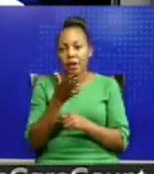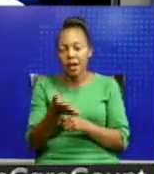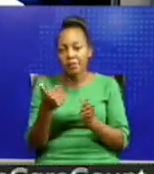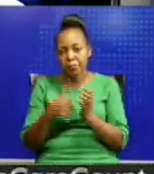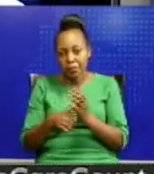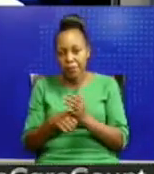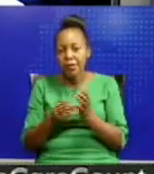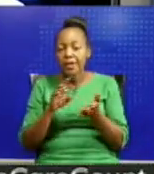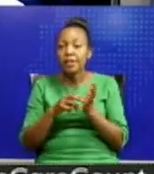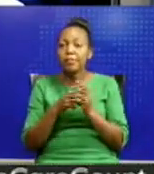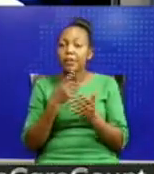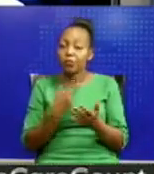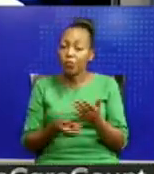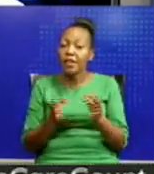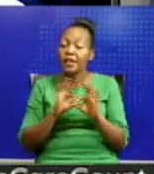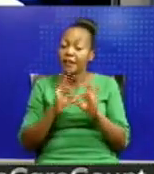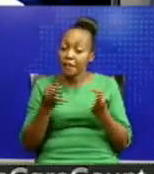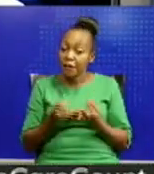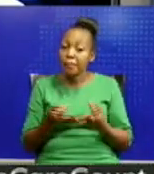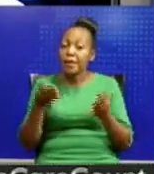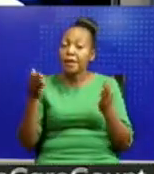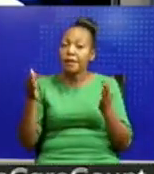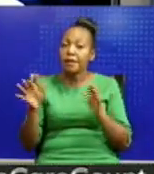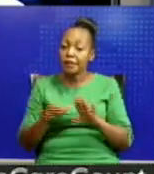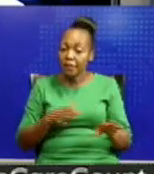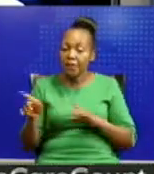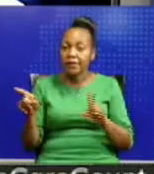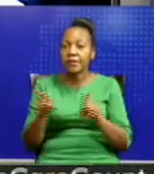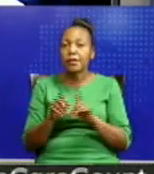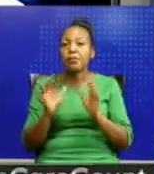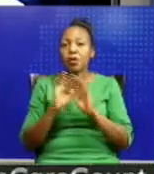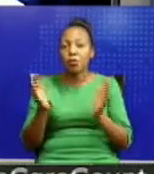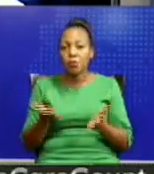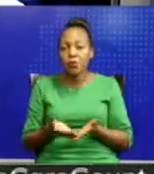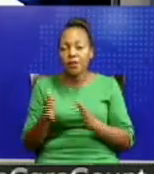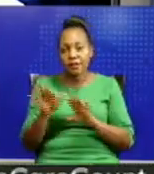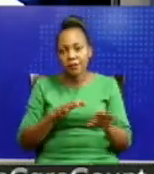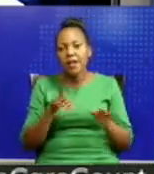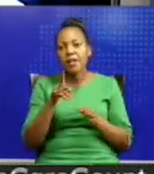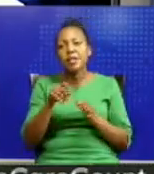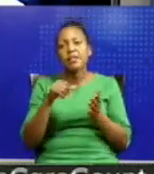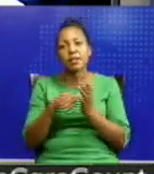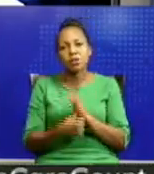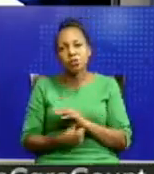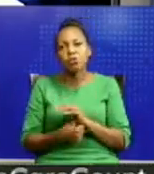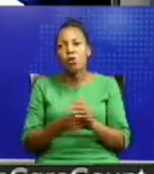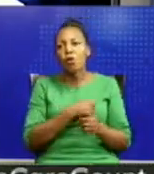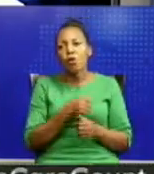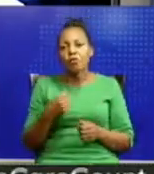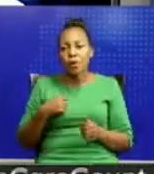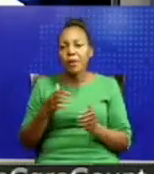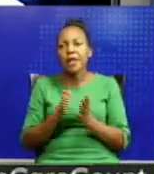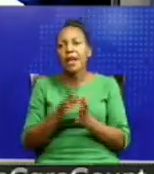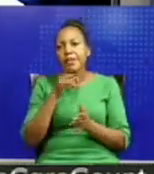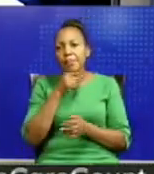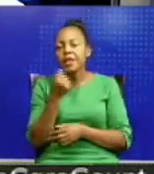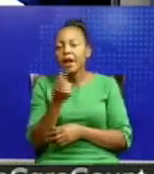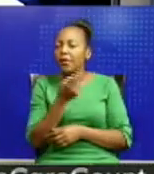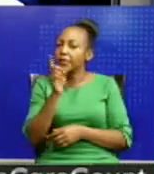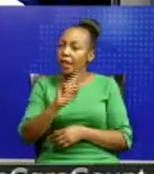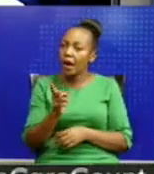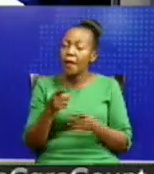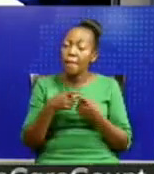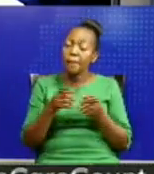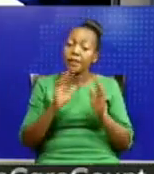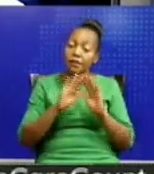whole household is affected and the community is affected. So it is not an issue of the women and men only, but it